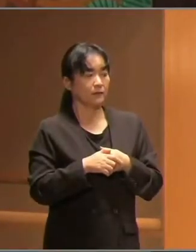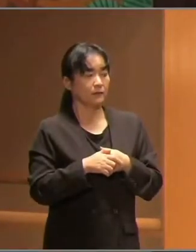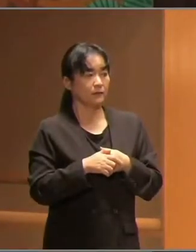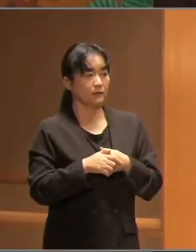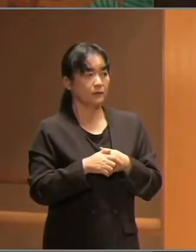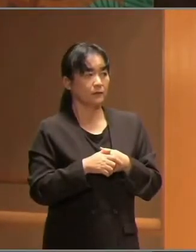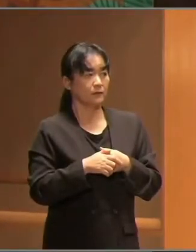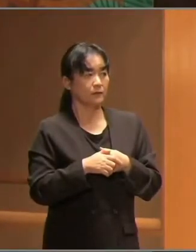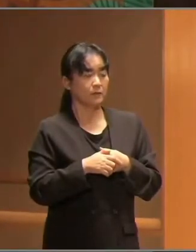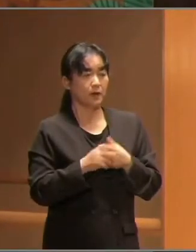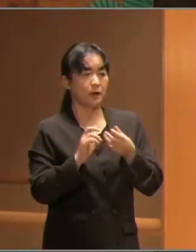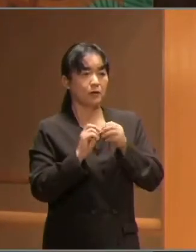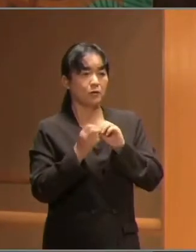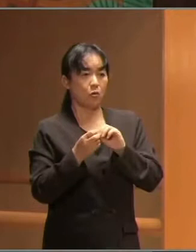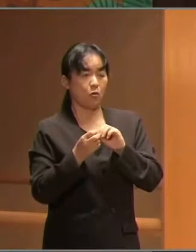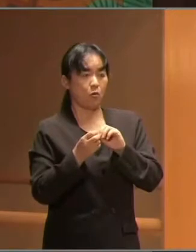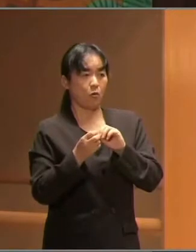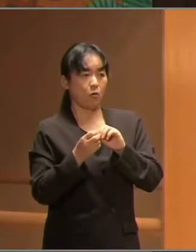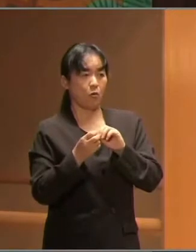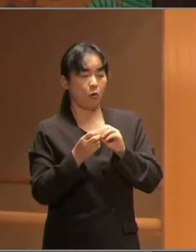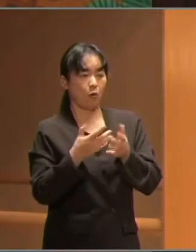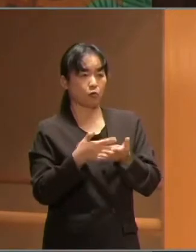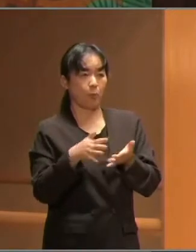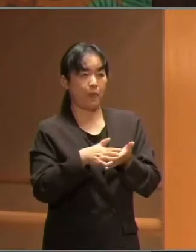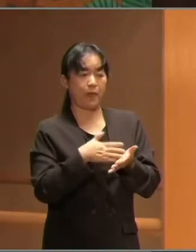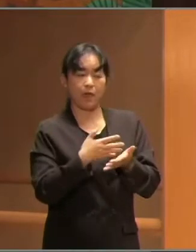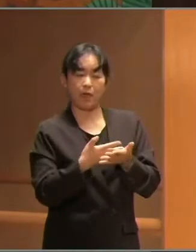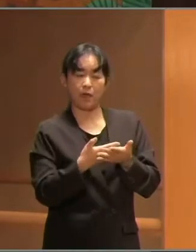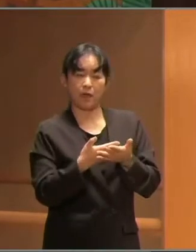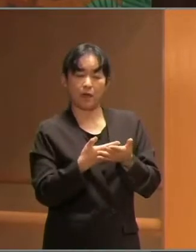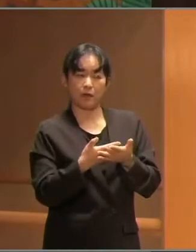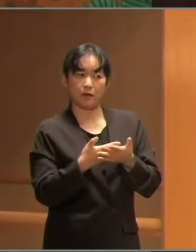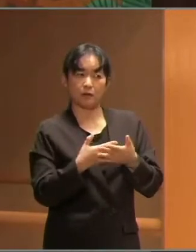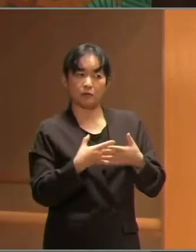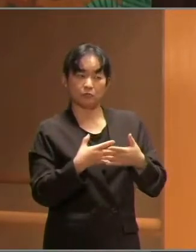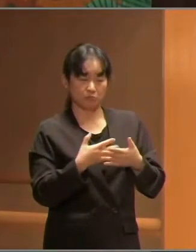So when we dye the paper,